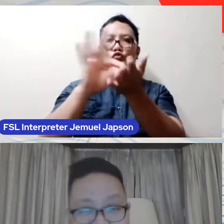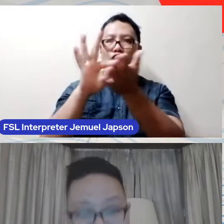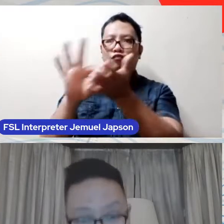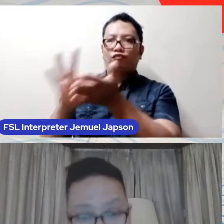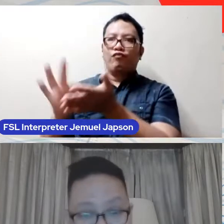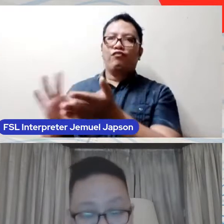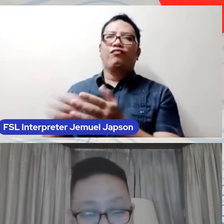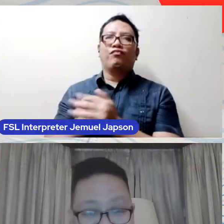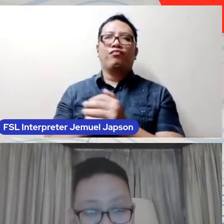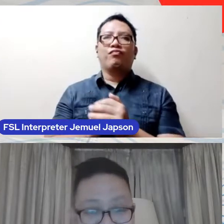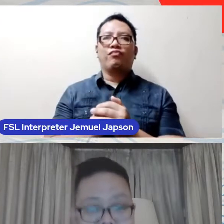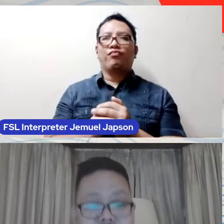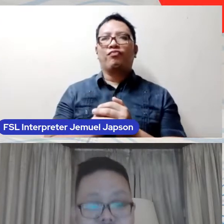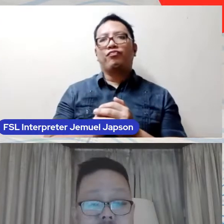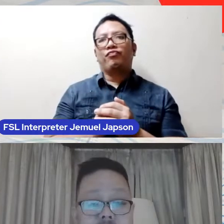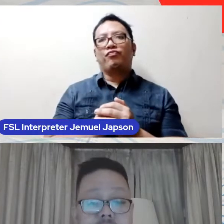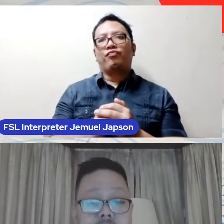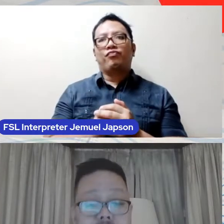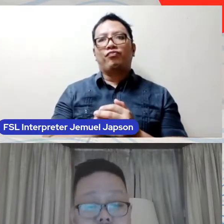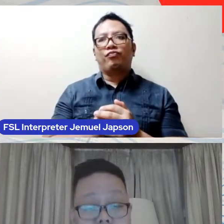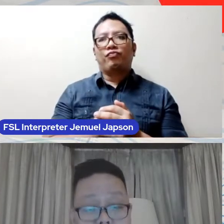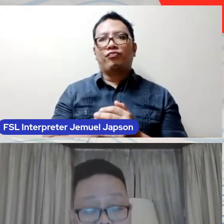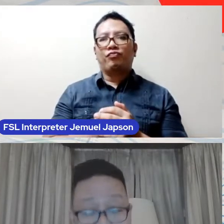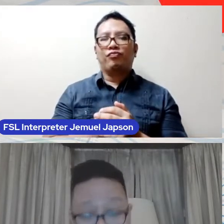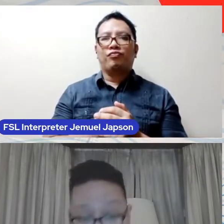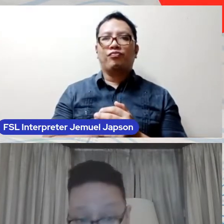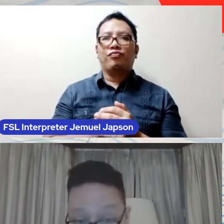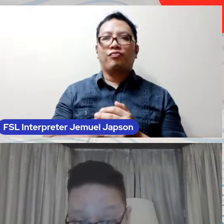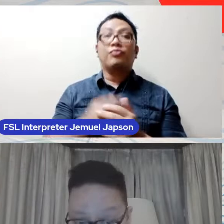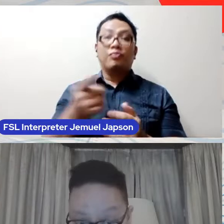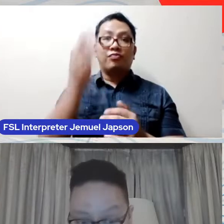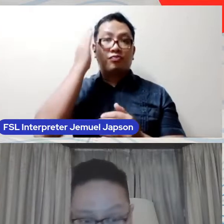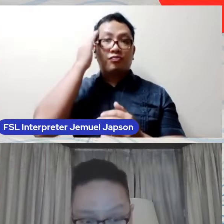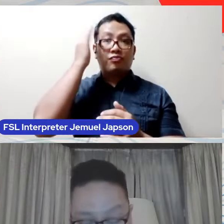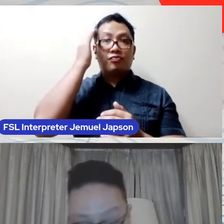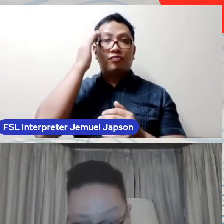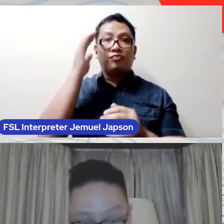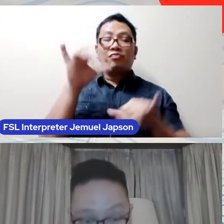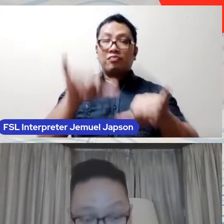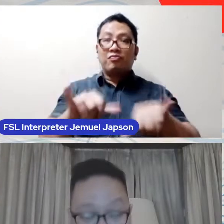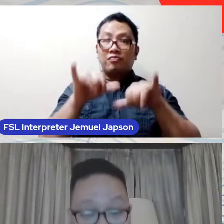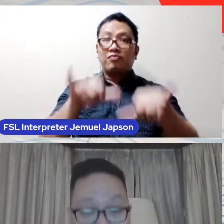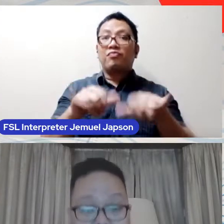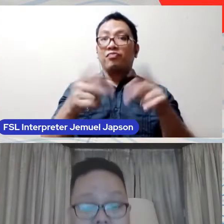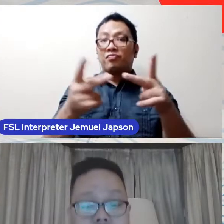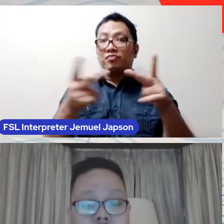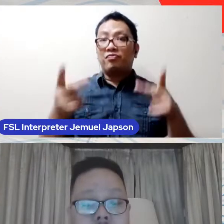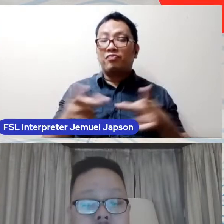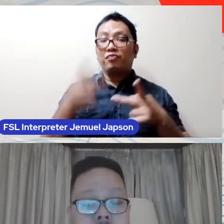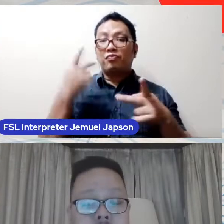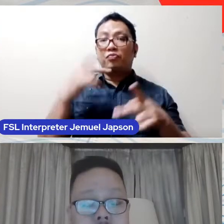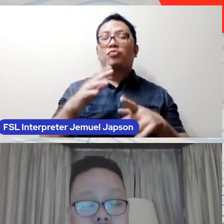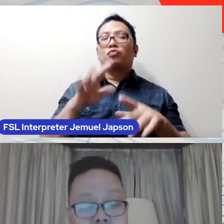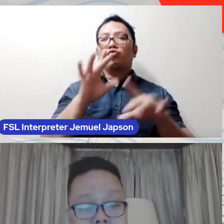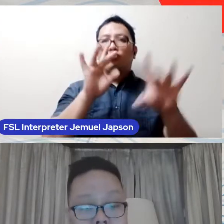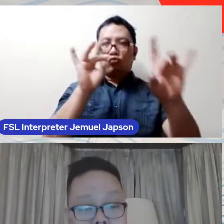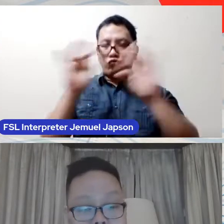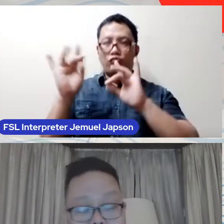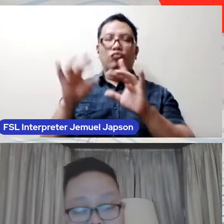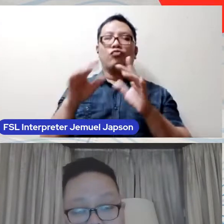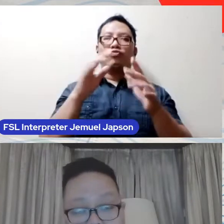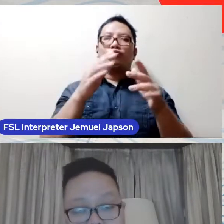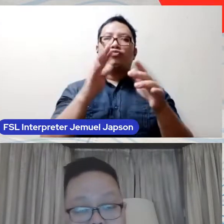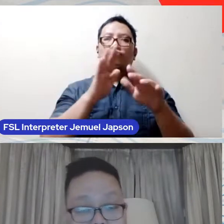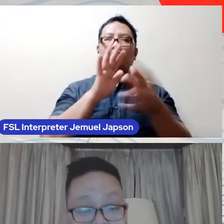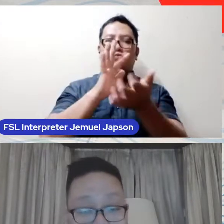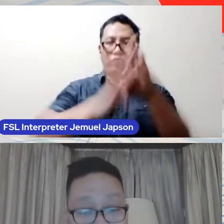po. Attorney Helen, I know you're currently cooped up in the venue of the Random Manual Audit as the chairperson. Kamusta